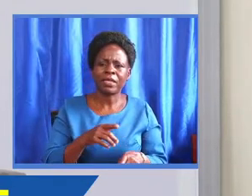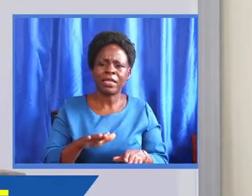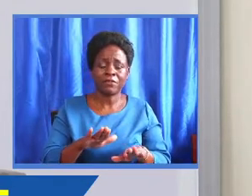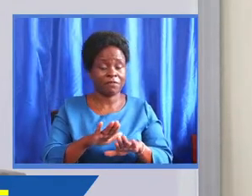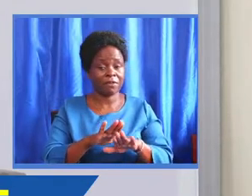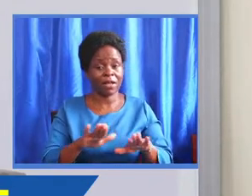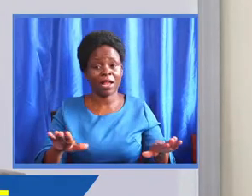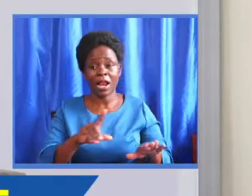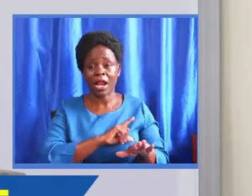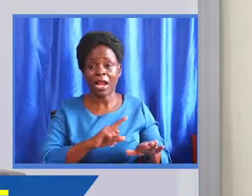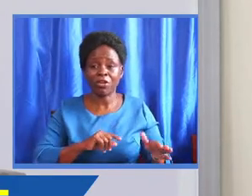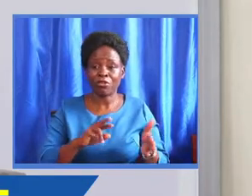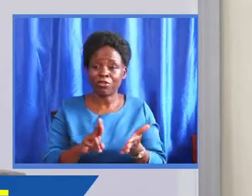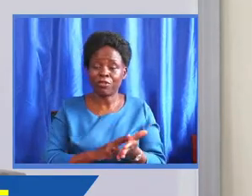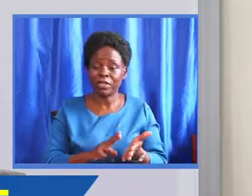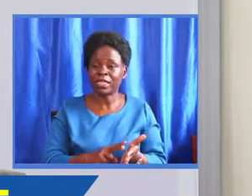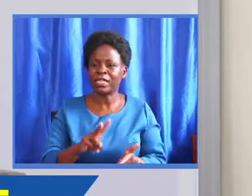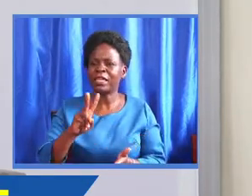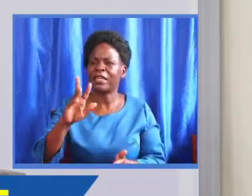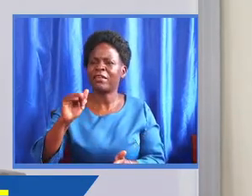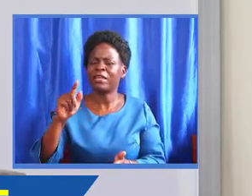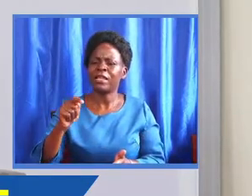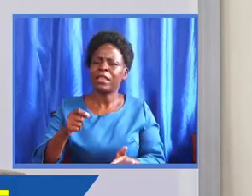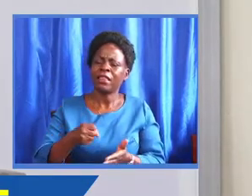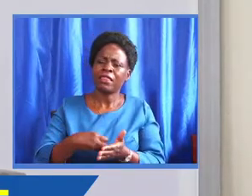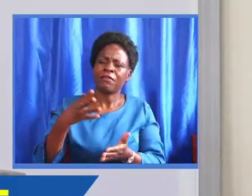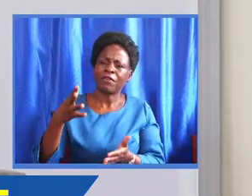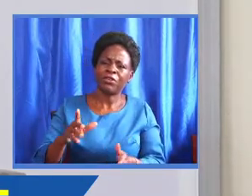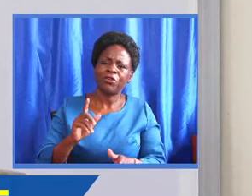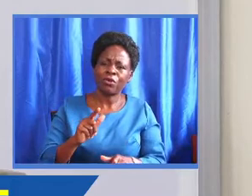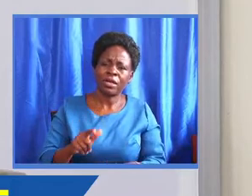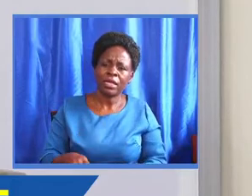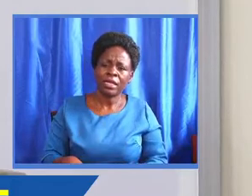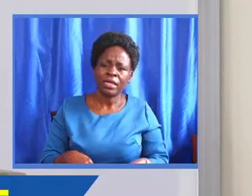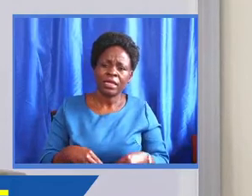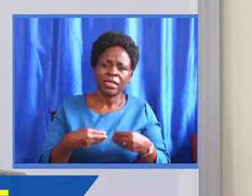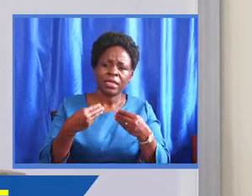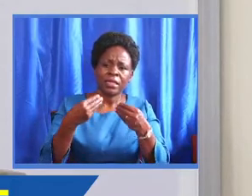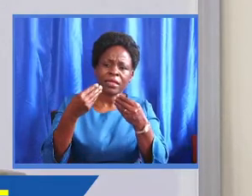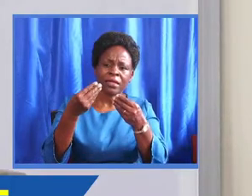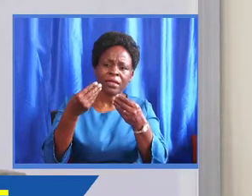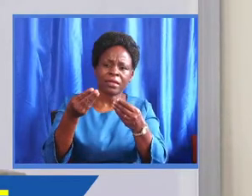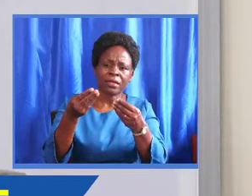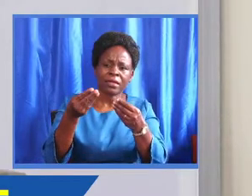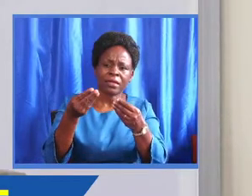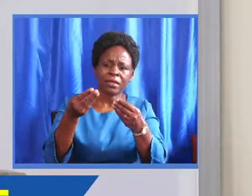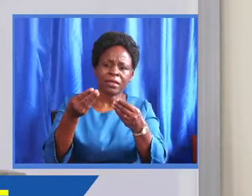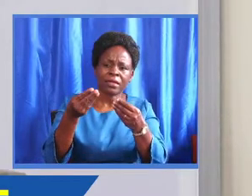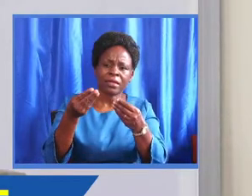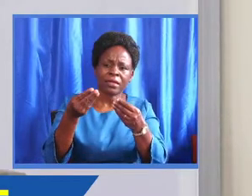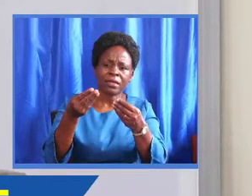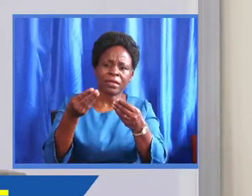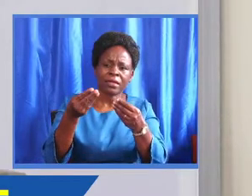is registered for VAT, the value he's giving you of putting you in this or allowing you this space to do your